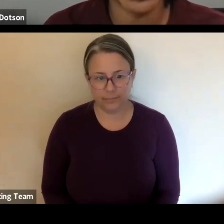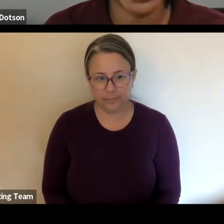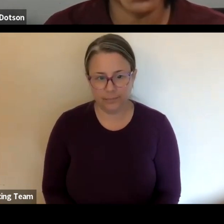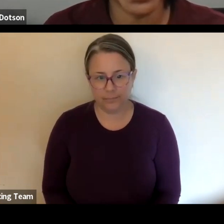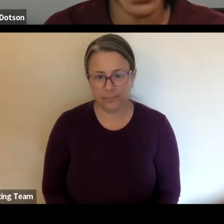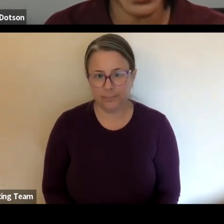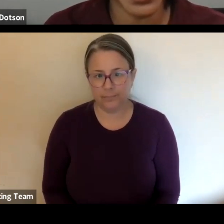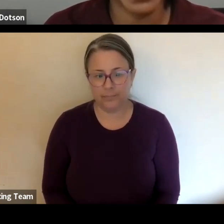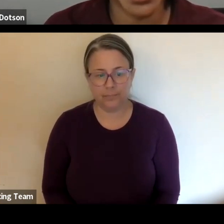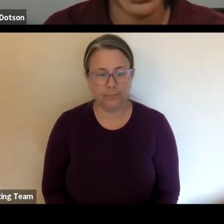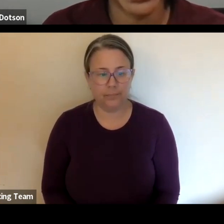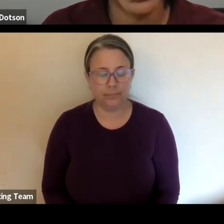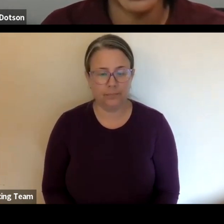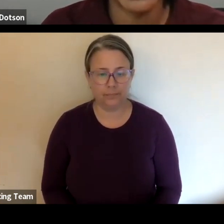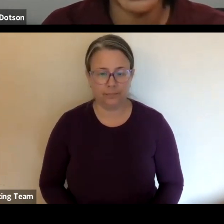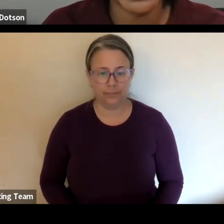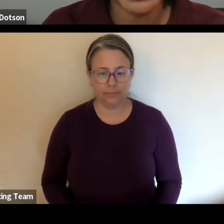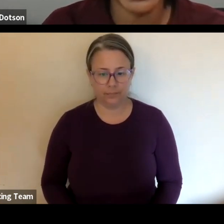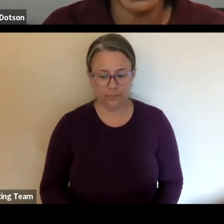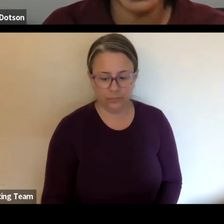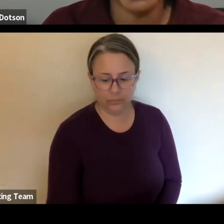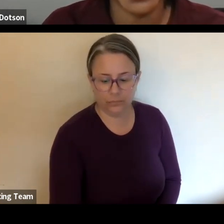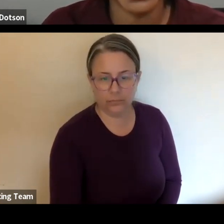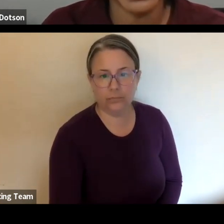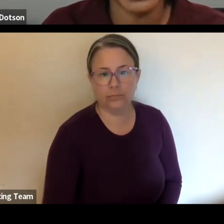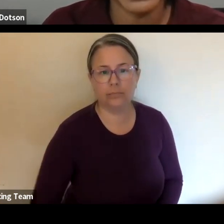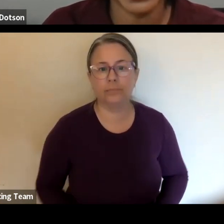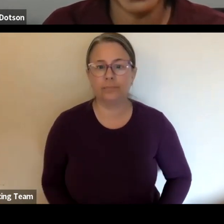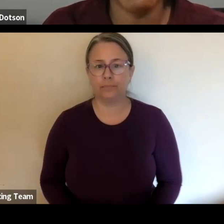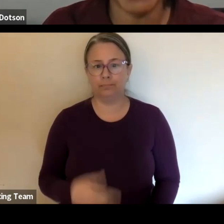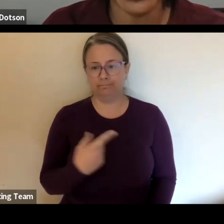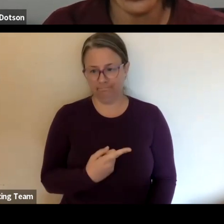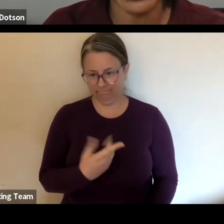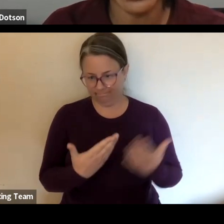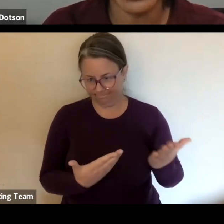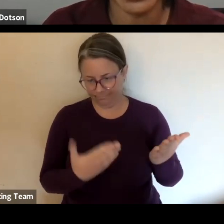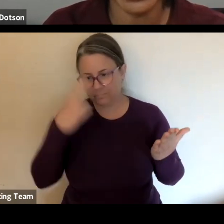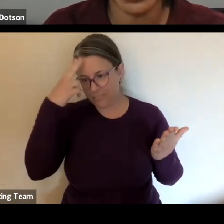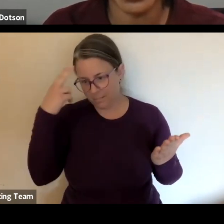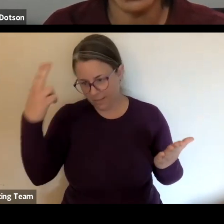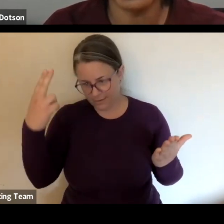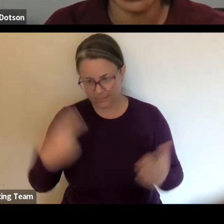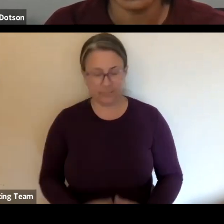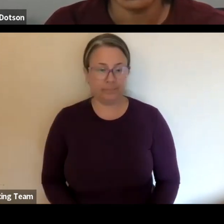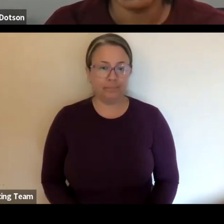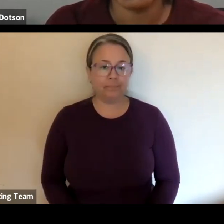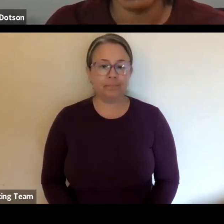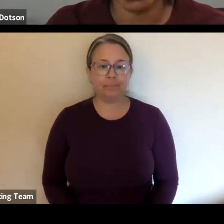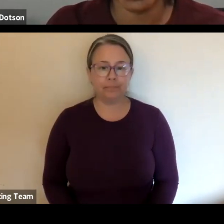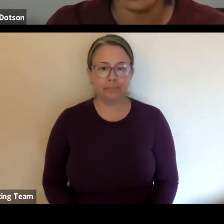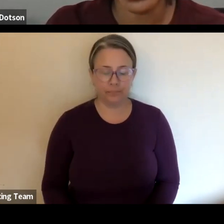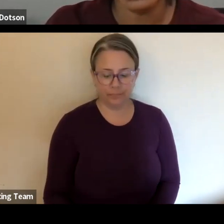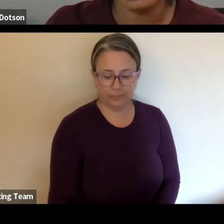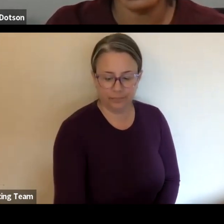So this takes us to the vascular depression hypothesis. The idea of this is that vascular